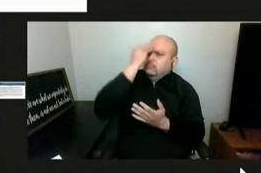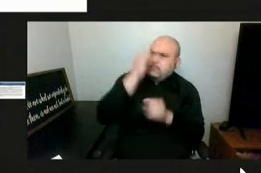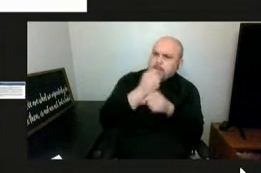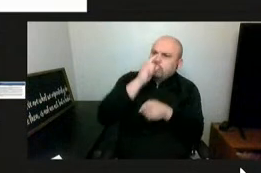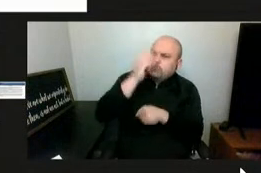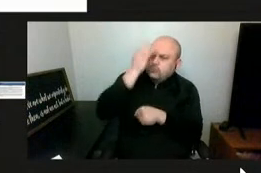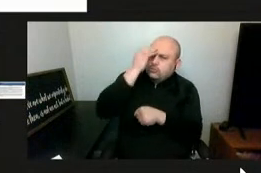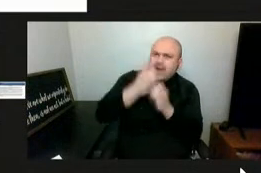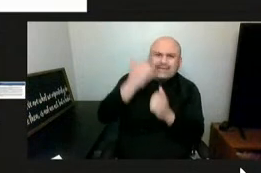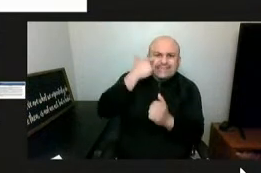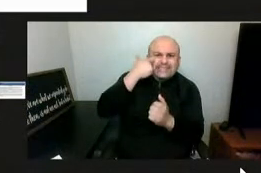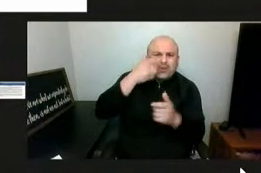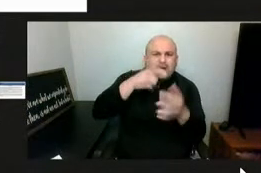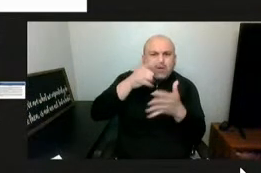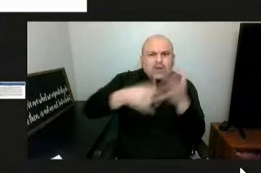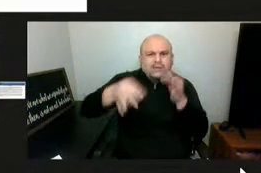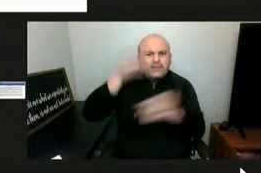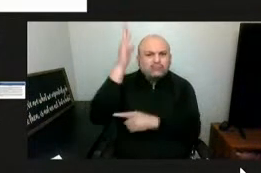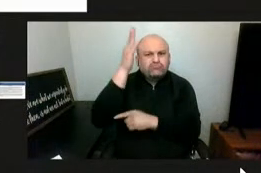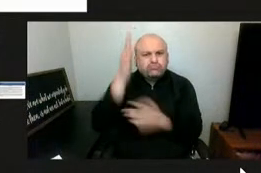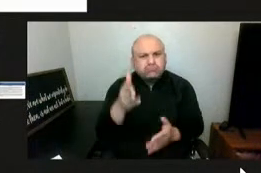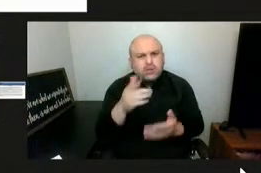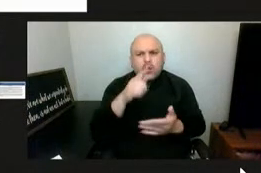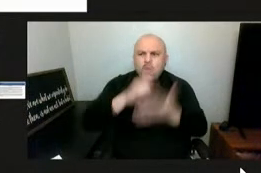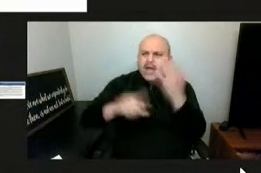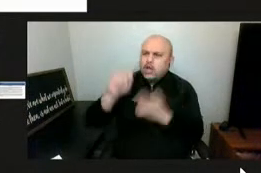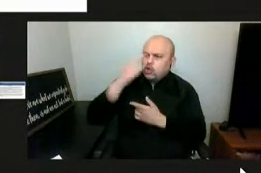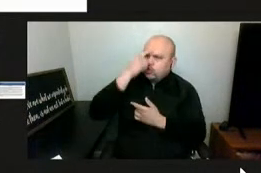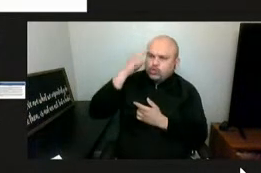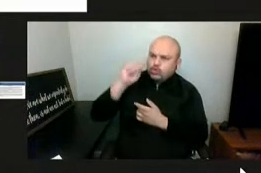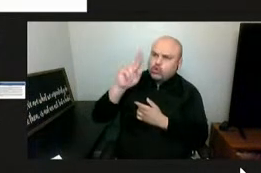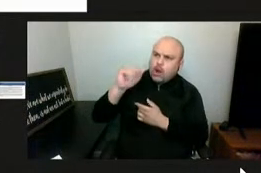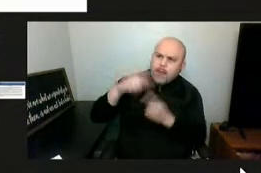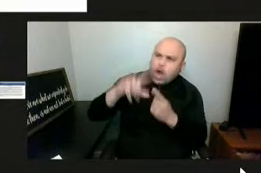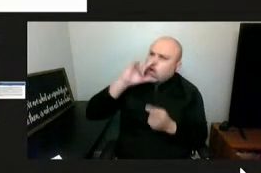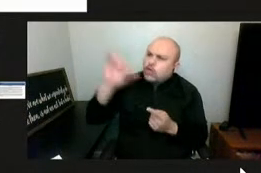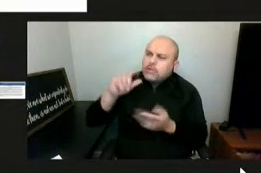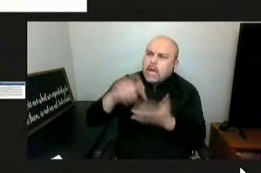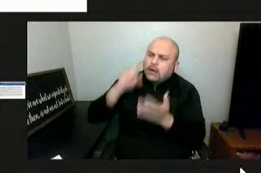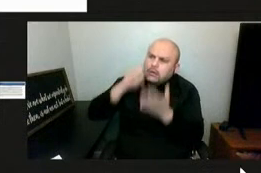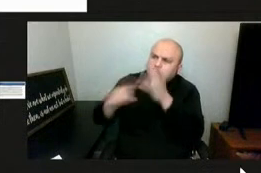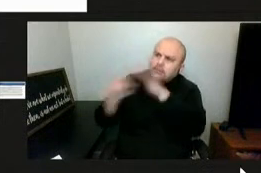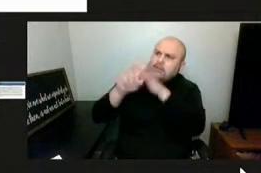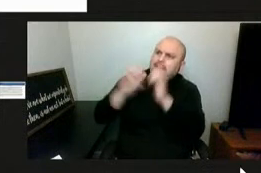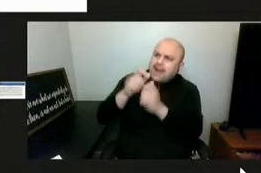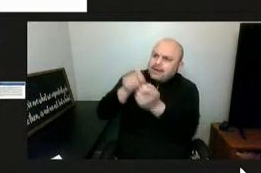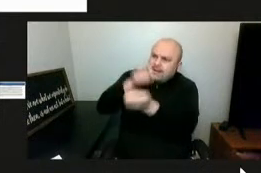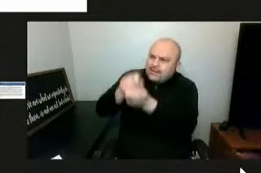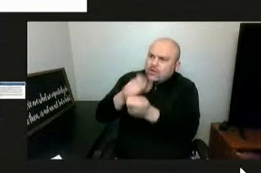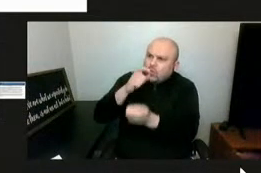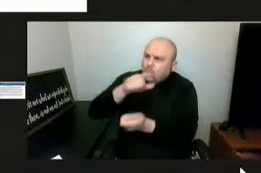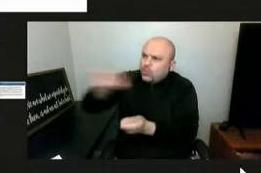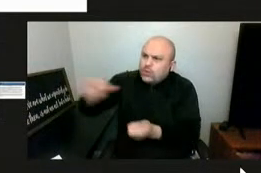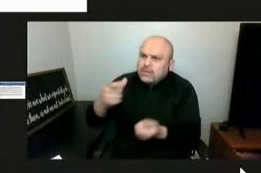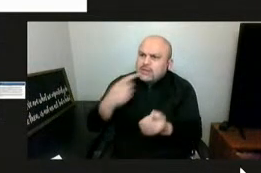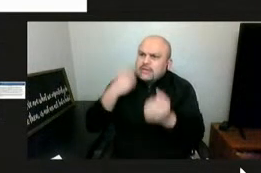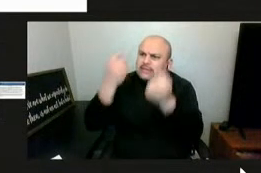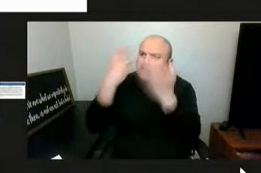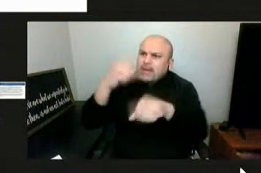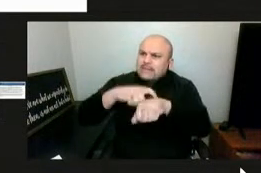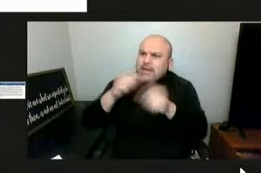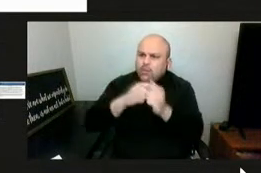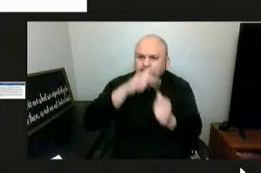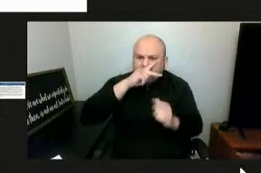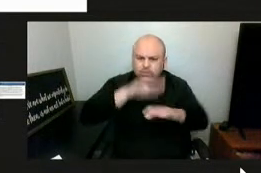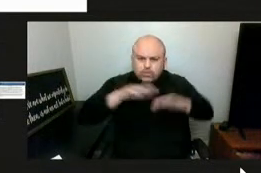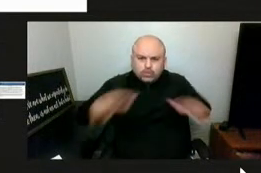about, being knowledgeable of what trauma looks like, how it shows up, particularly with those that are spending so much of their time with our children and young